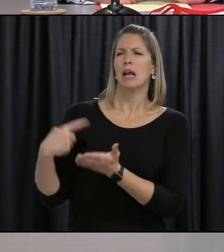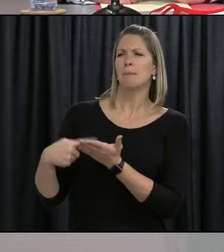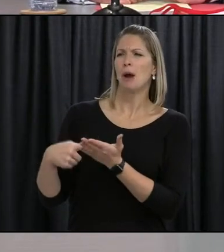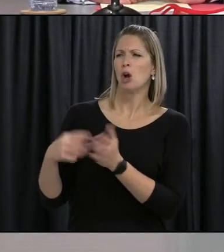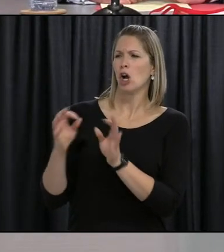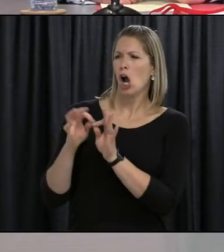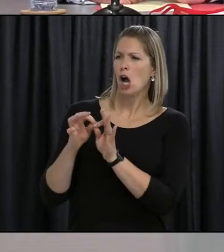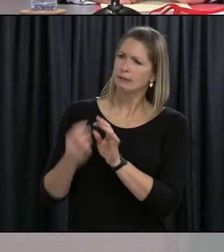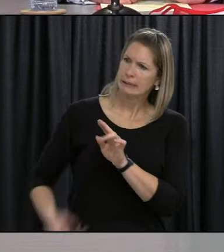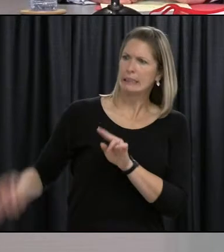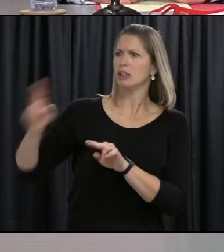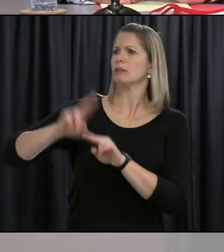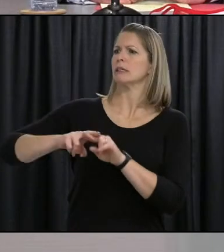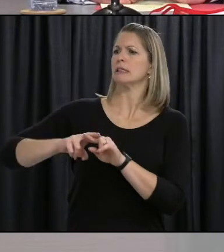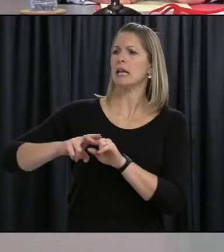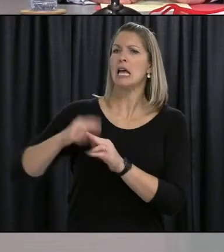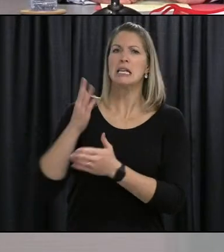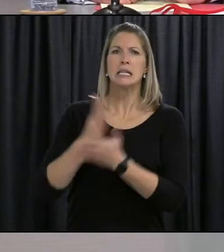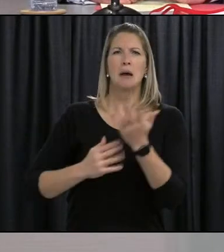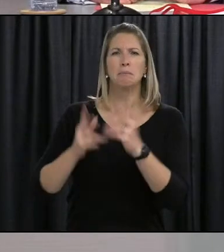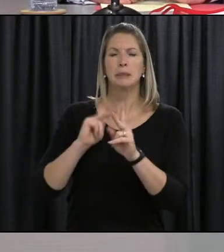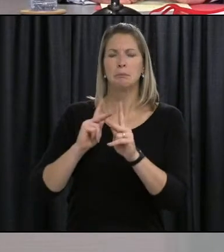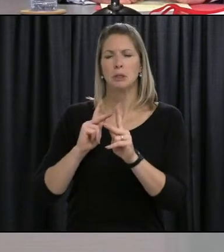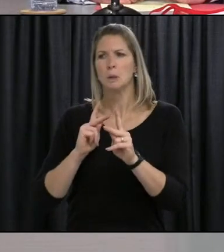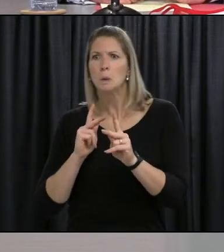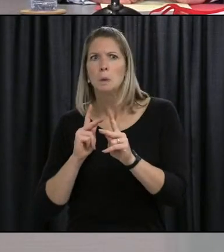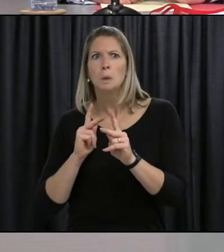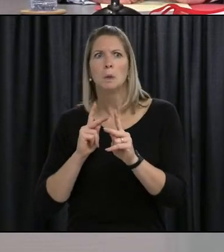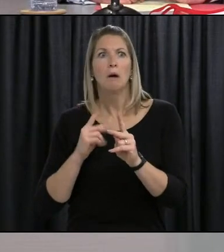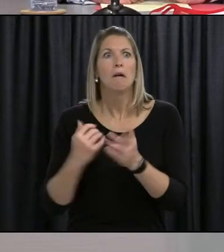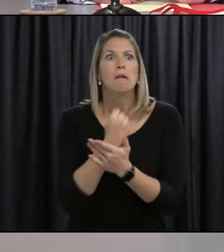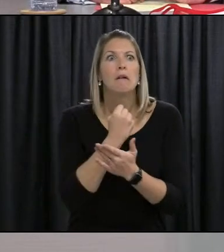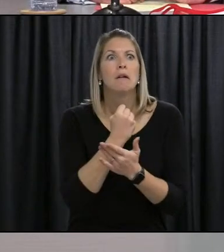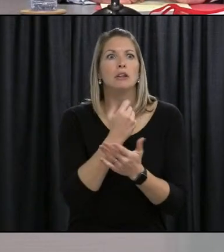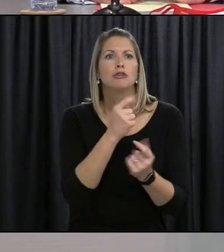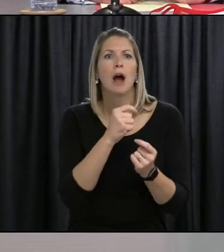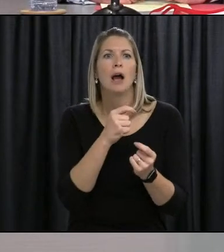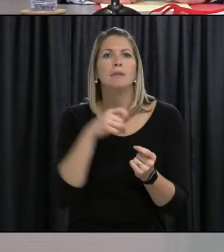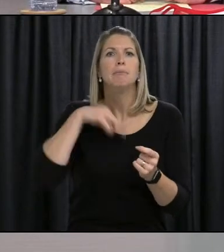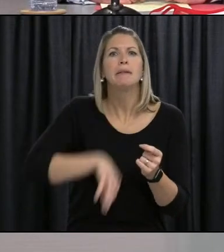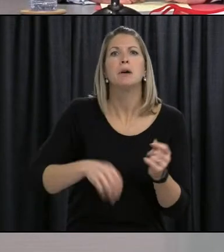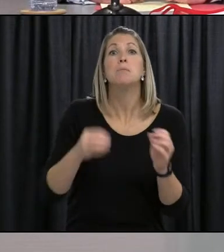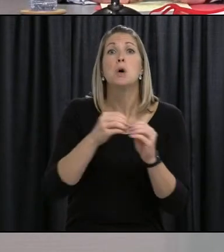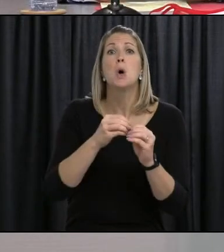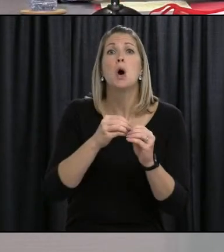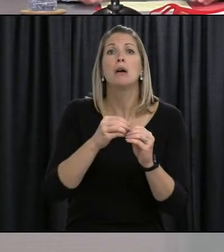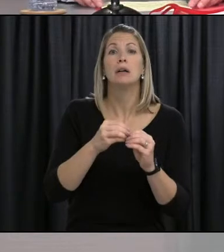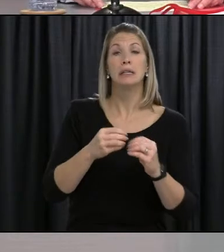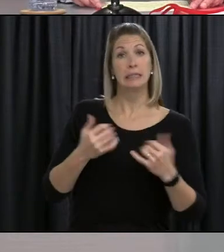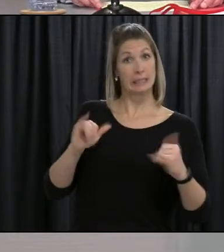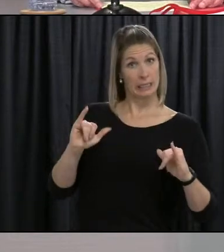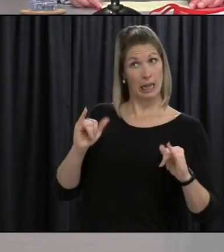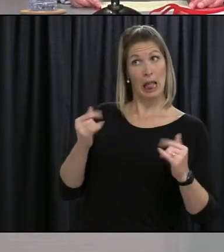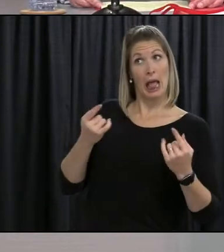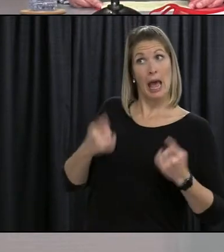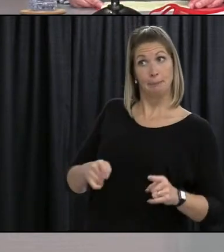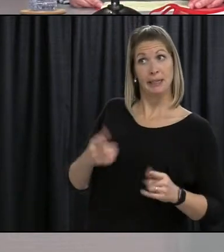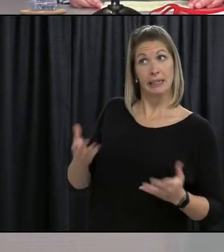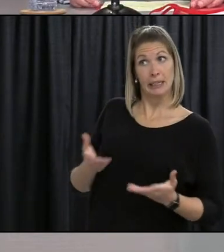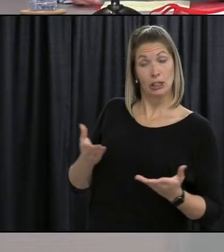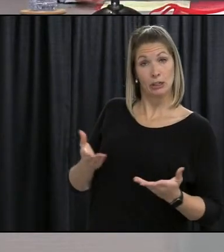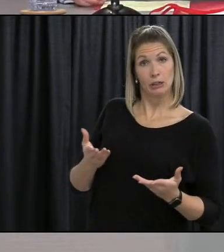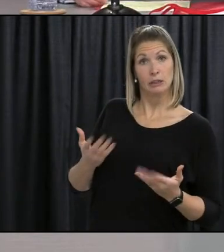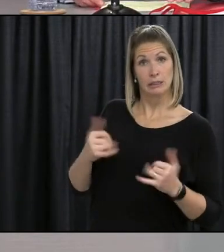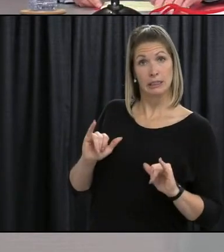perspective, what have we found in terms of price gouging during the pandemic? Well, that was a question